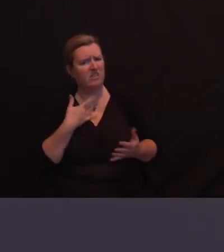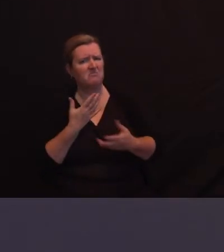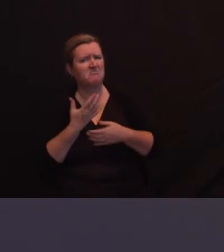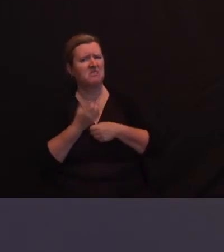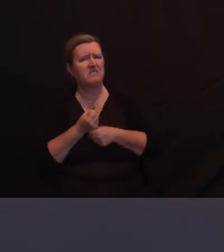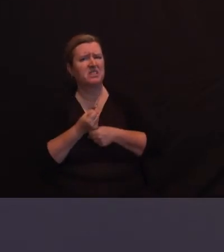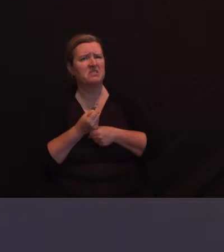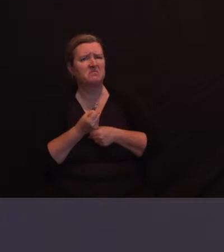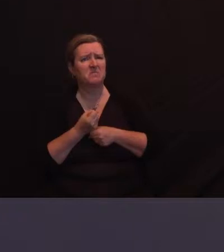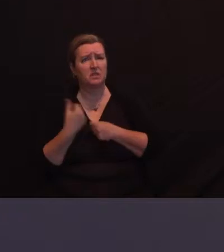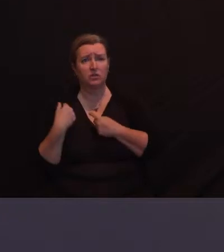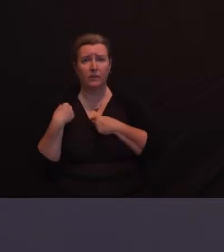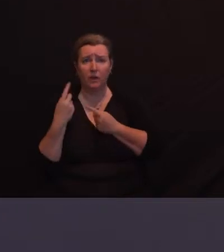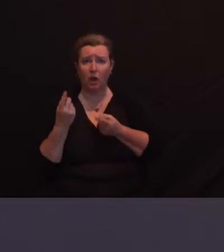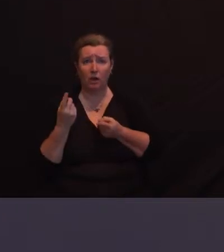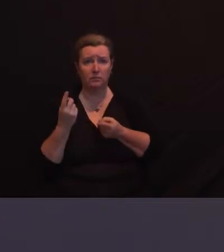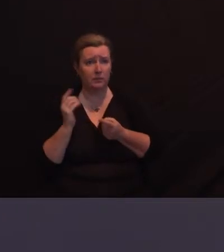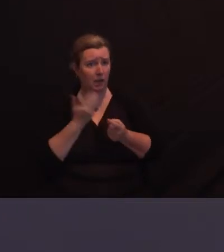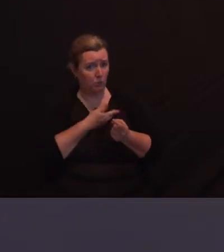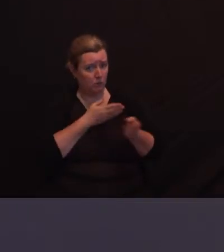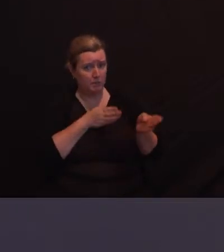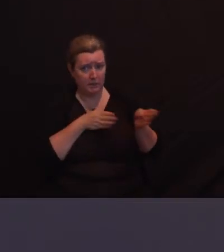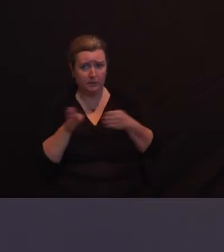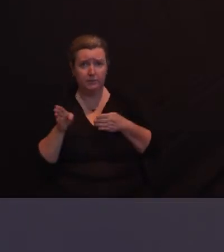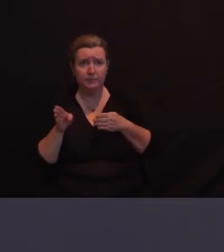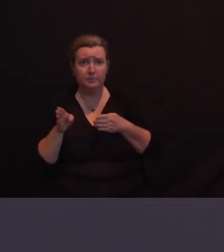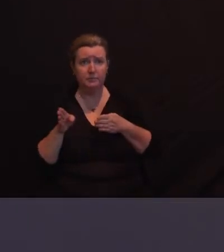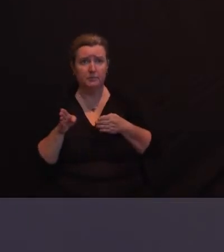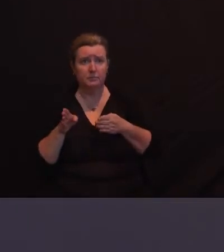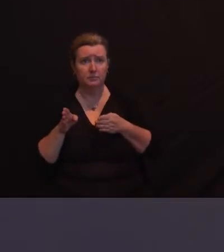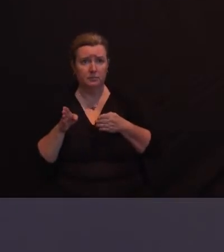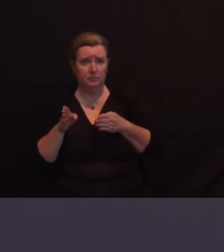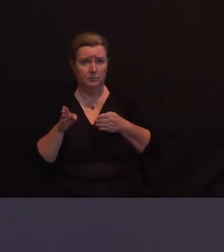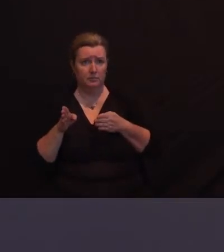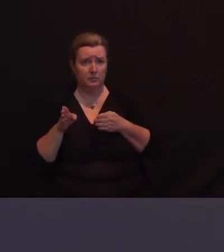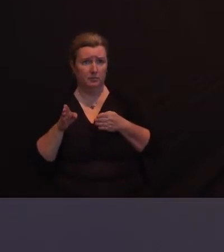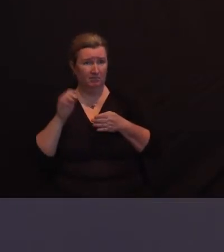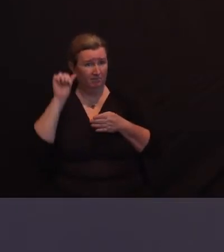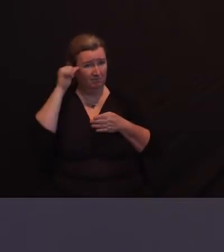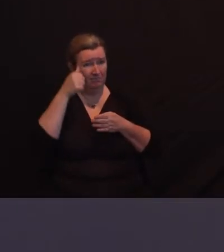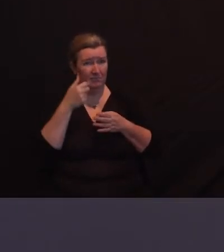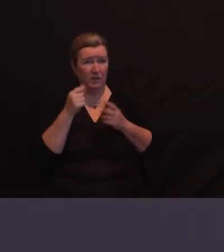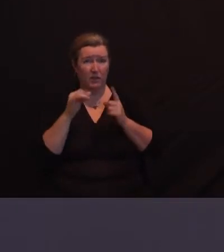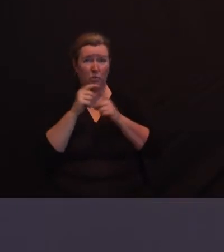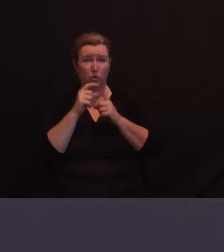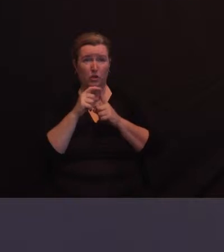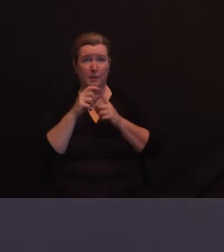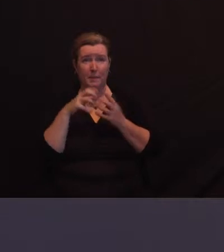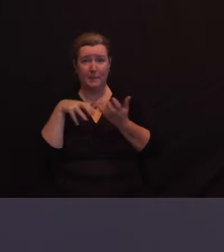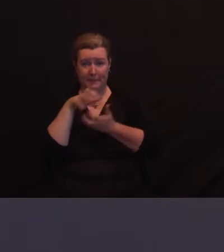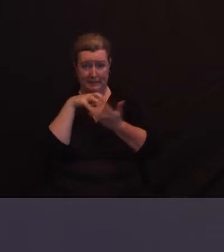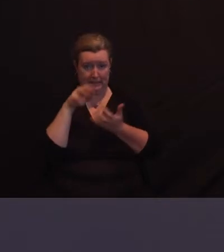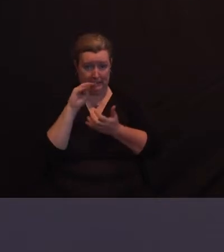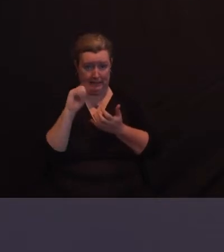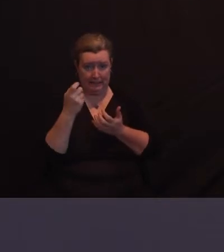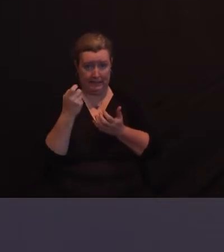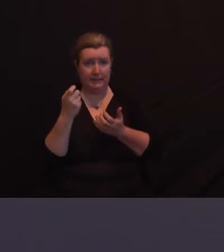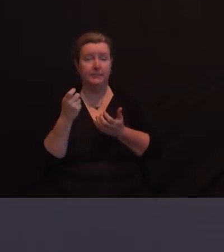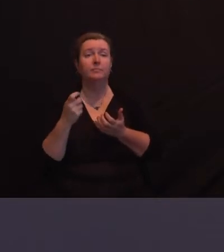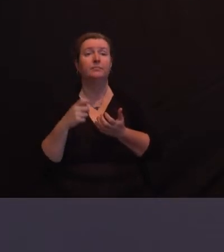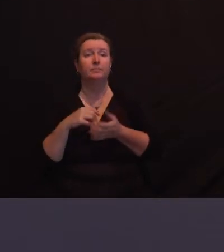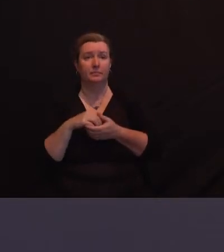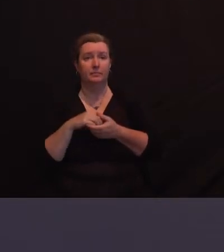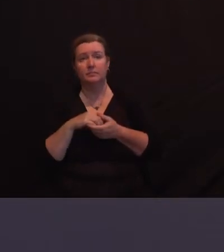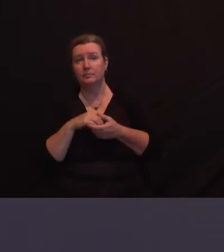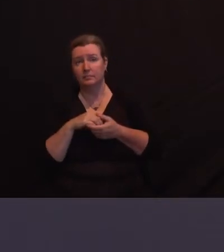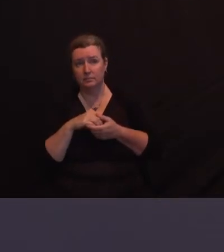in place, the mix, again, this is a little bit back to Alex's good questions, the package, and then that's the way I think about it. And what's the